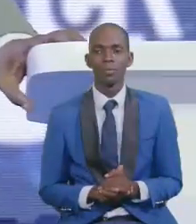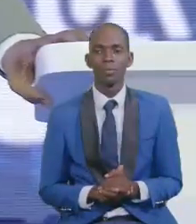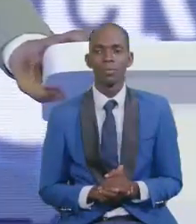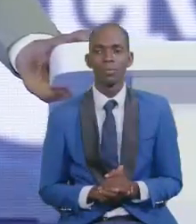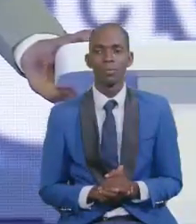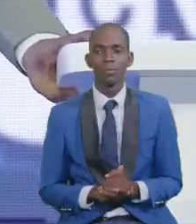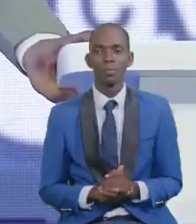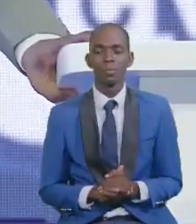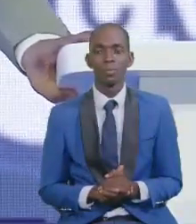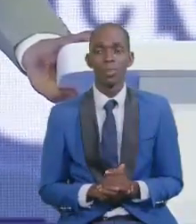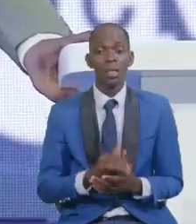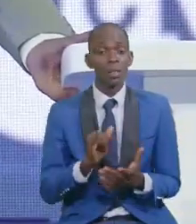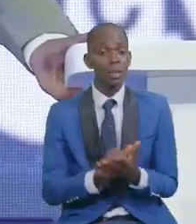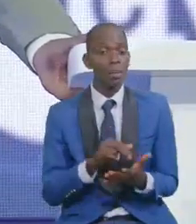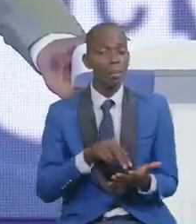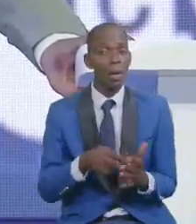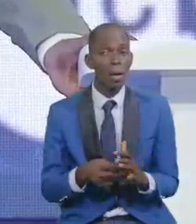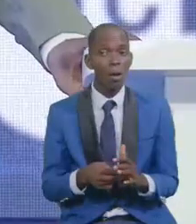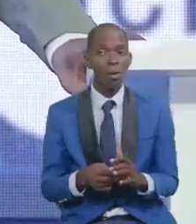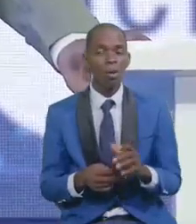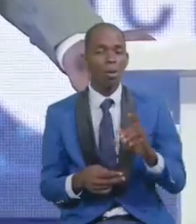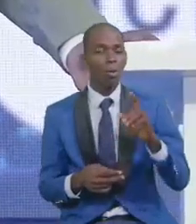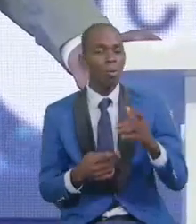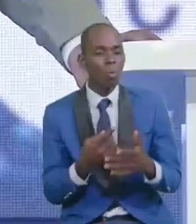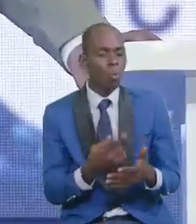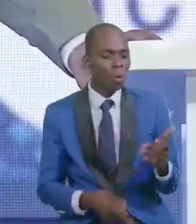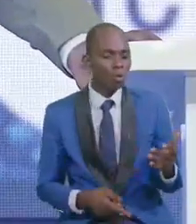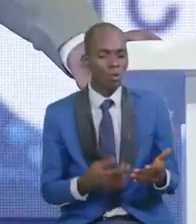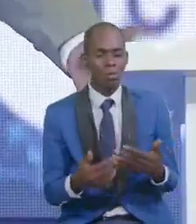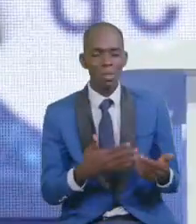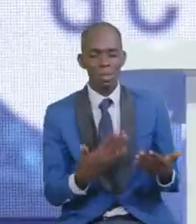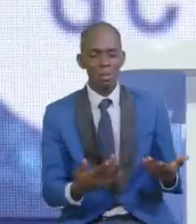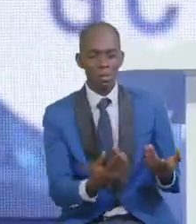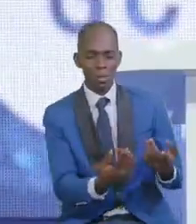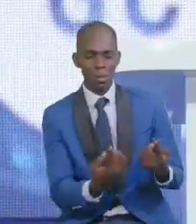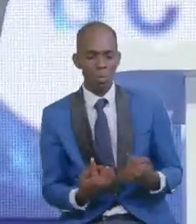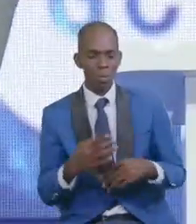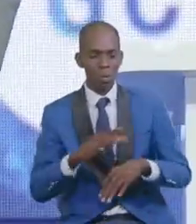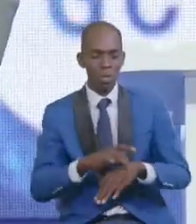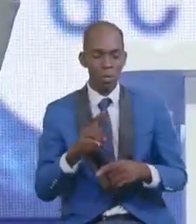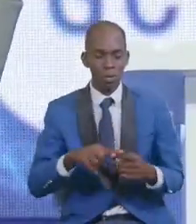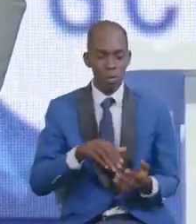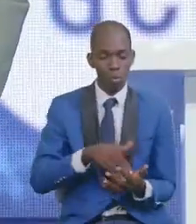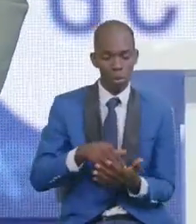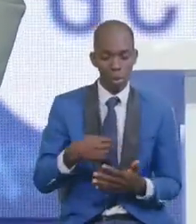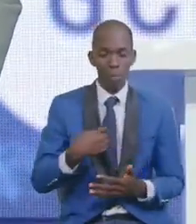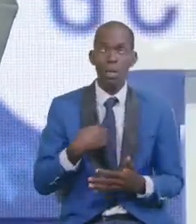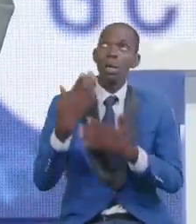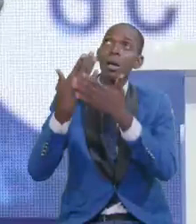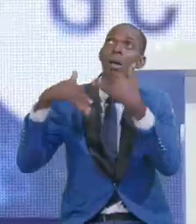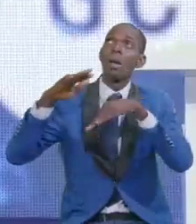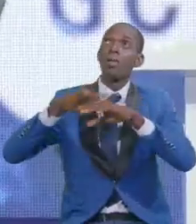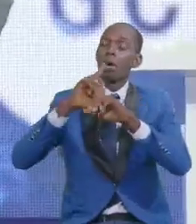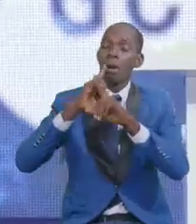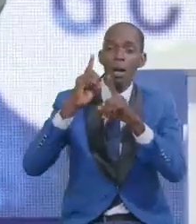It means what things on earth come to weaken me, heaven responds and